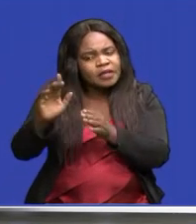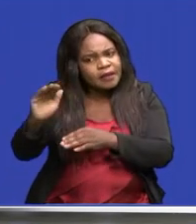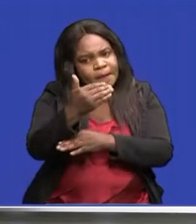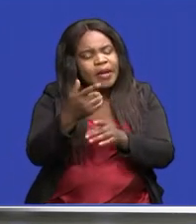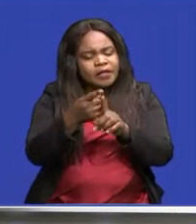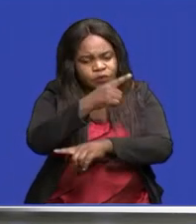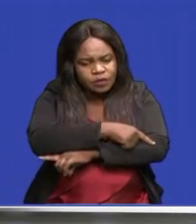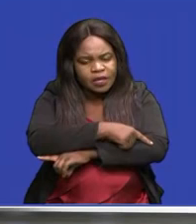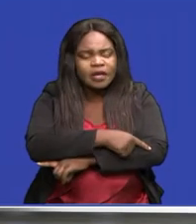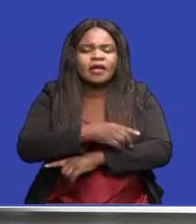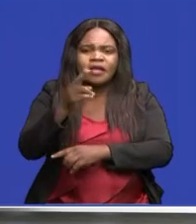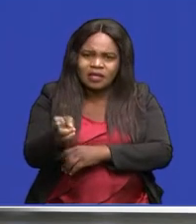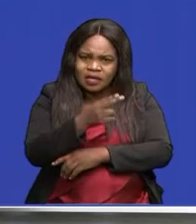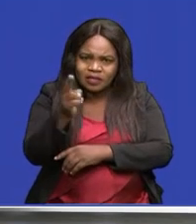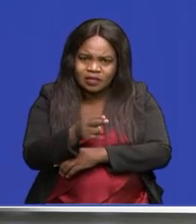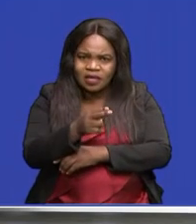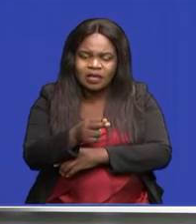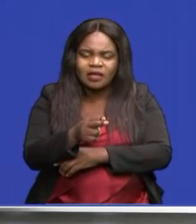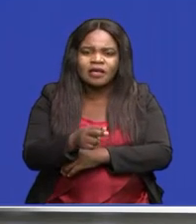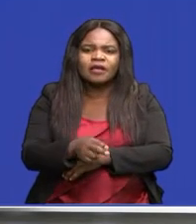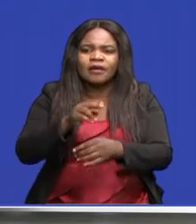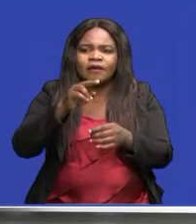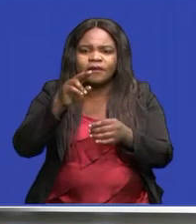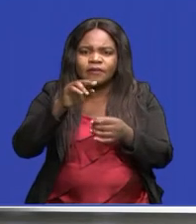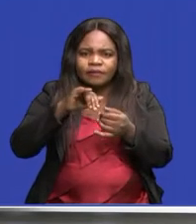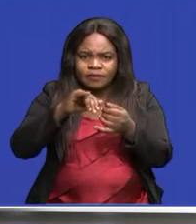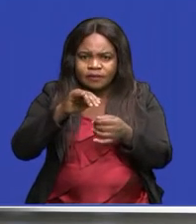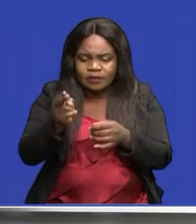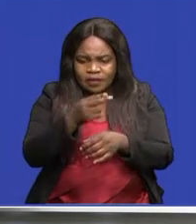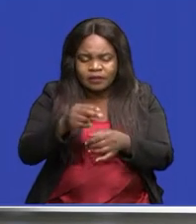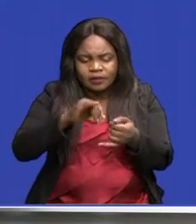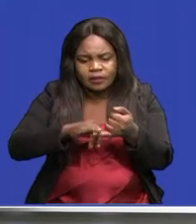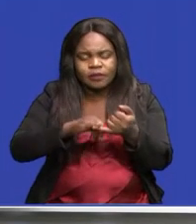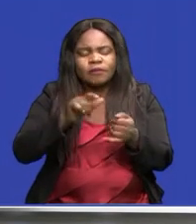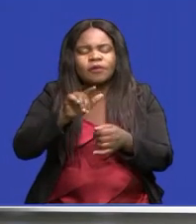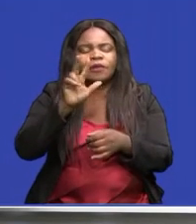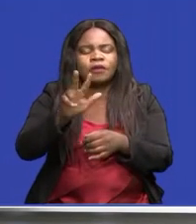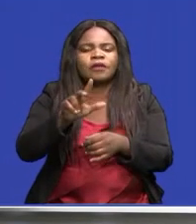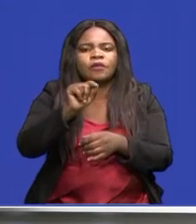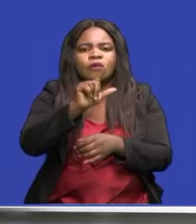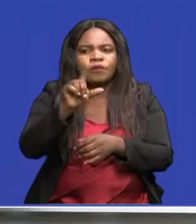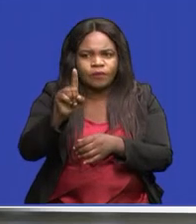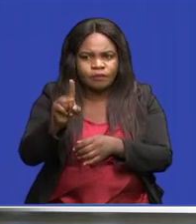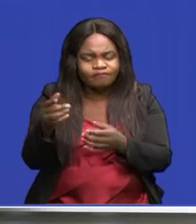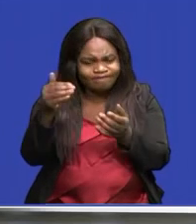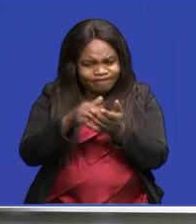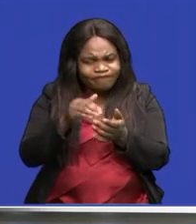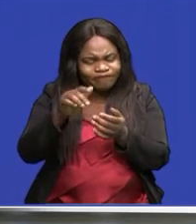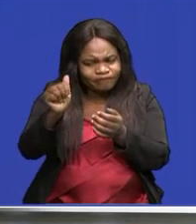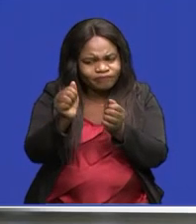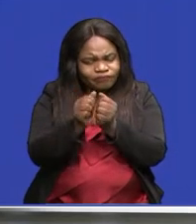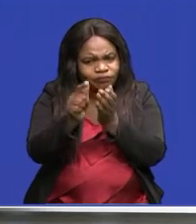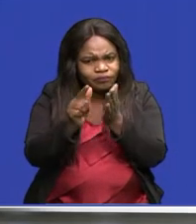today, Thursday, September 23rd, 2021. And today, Ms. Musonda arrived at the Lusaka Central Police again in the company of her